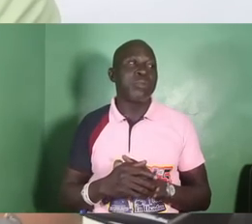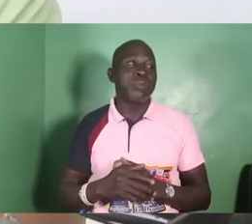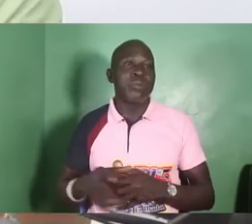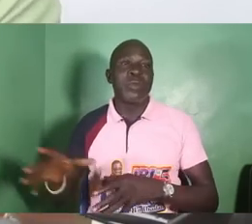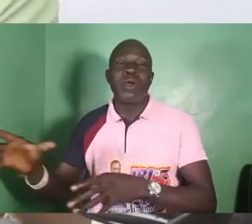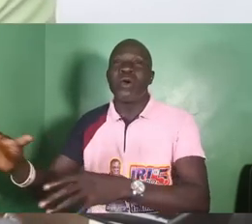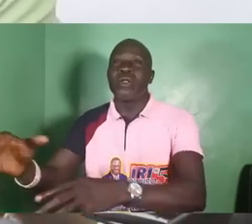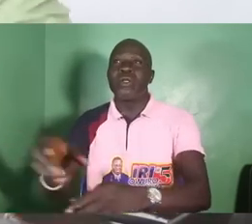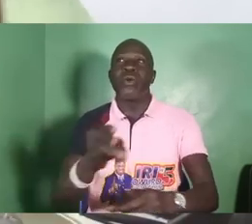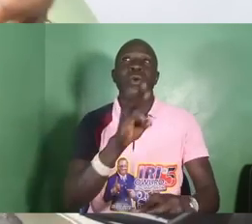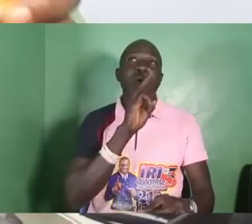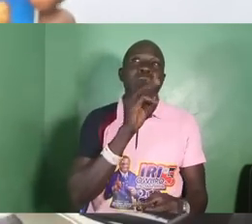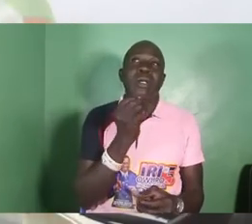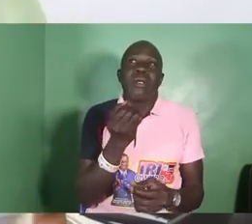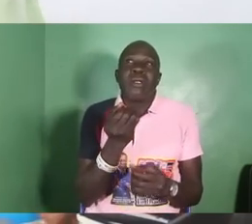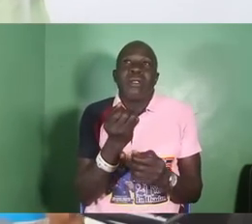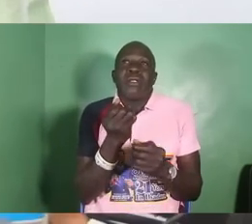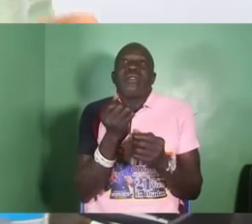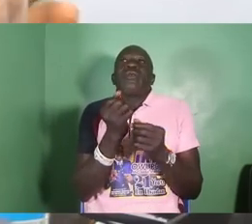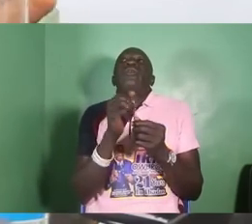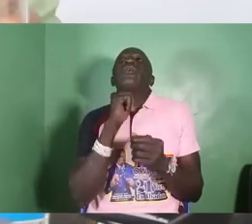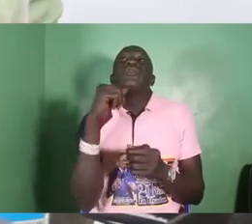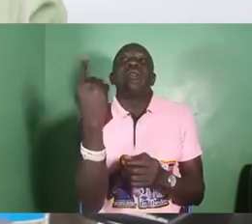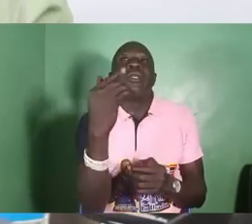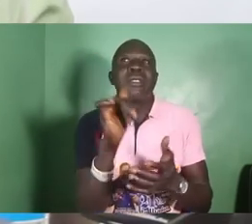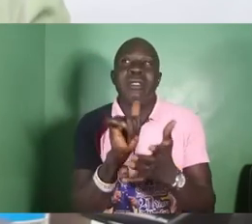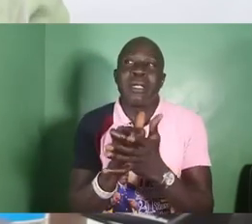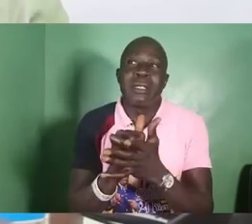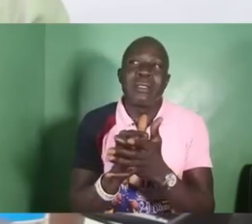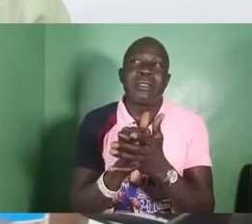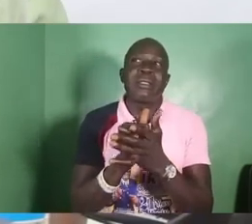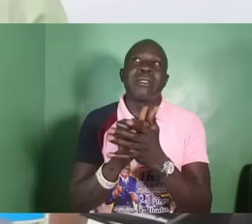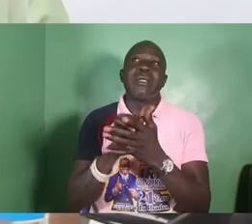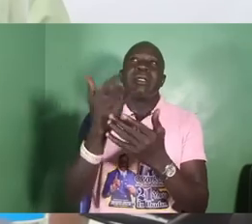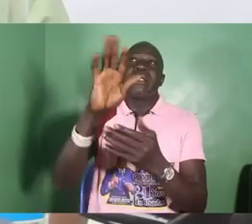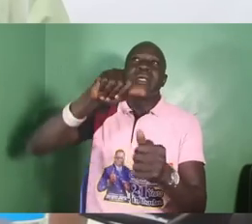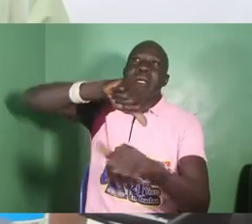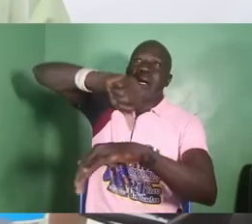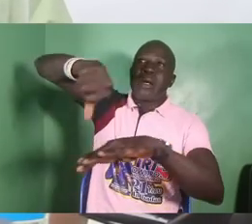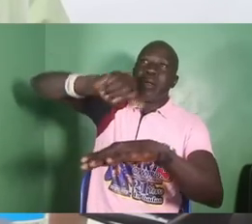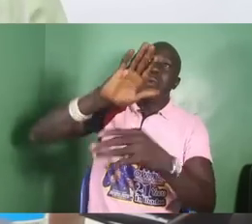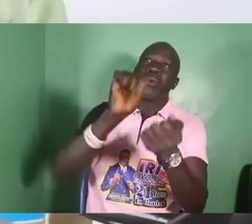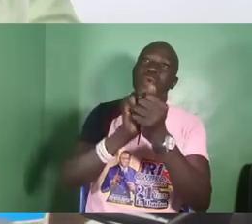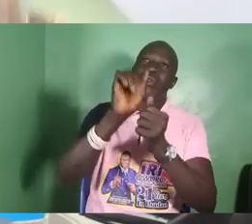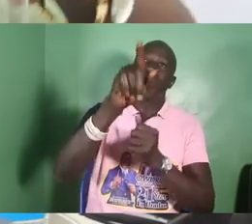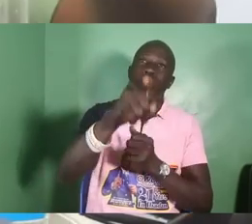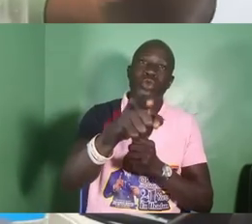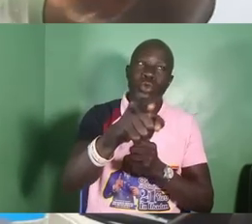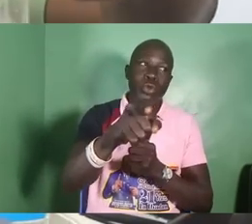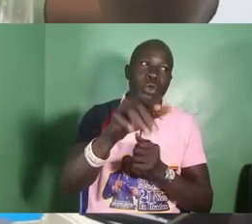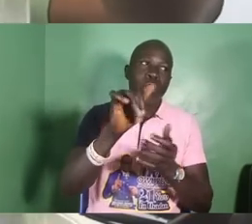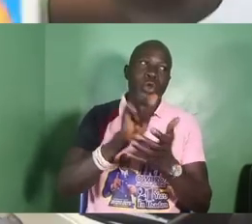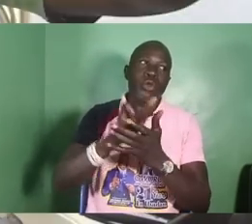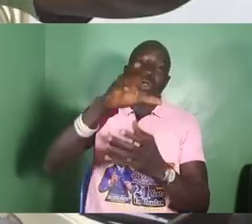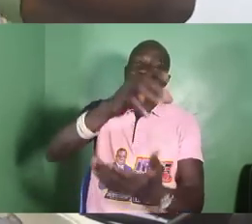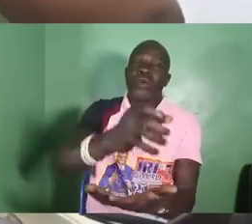lọwọ rẹ. Oh, the water. Iyẹn nikan kọ. Not only that. Ki ororo ko wa lọwọ e. Let all be with you. Wa mu